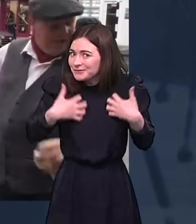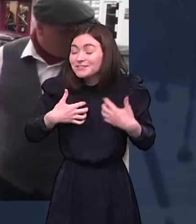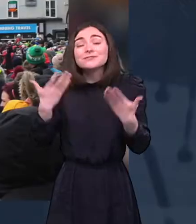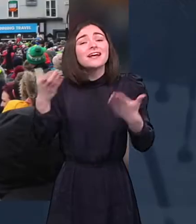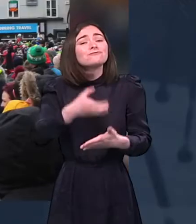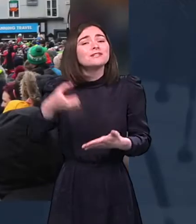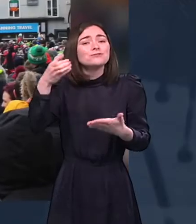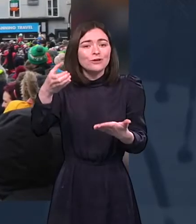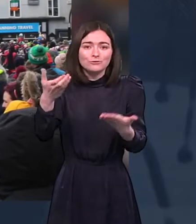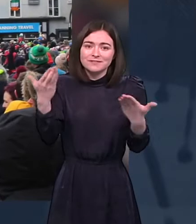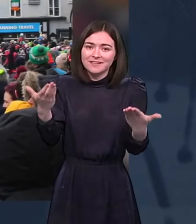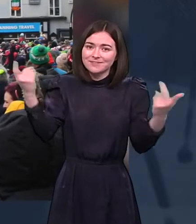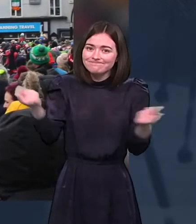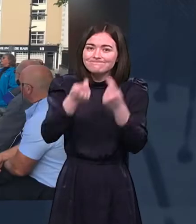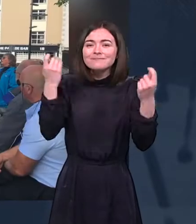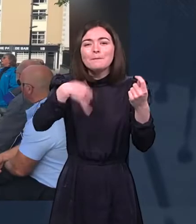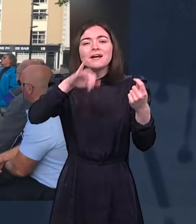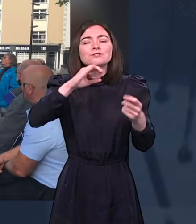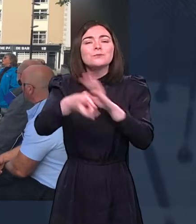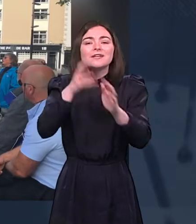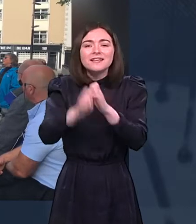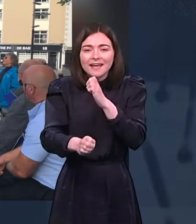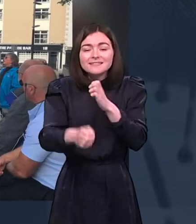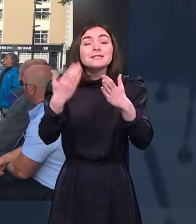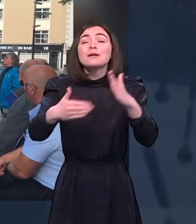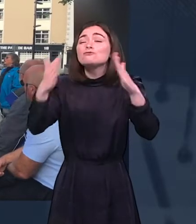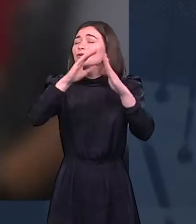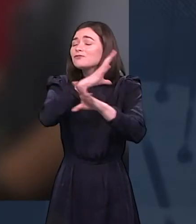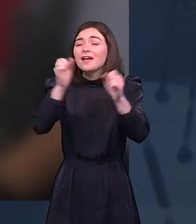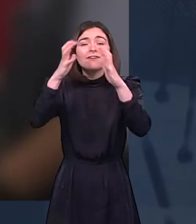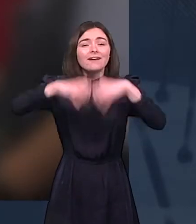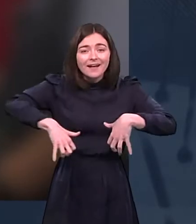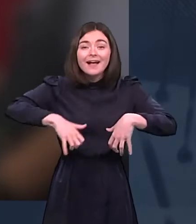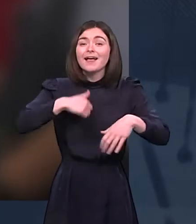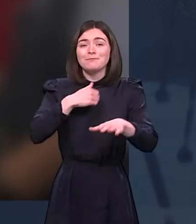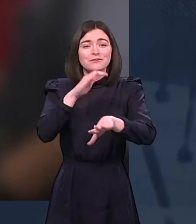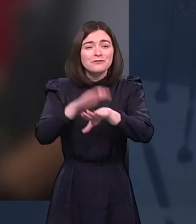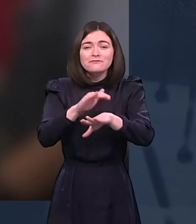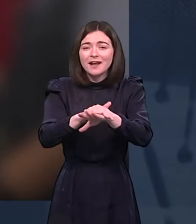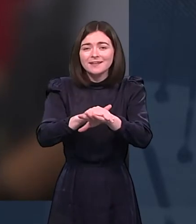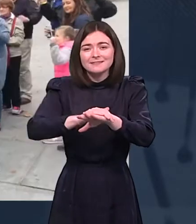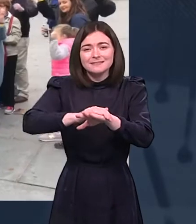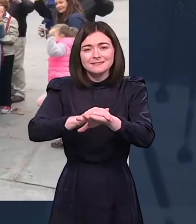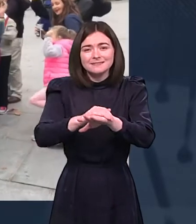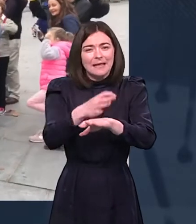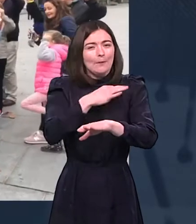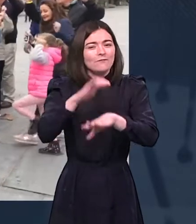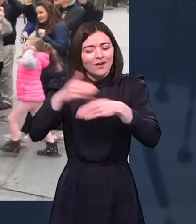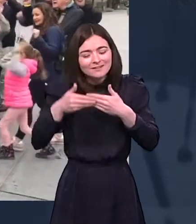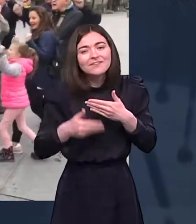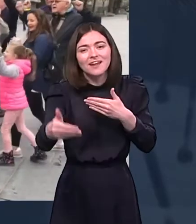St. Patrick's Festival weekend? May your roof never fall in, and may friends of the road never fall out. 1, 2,